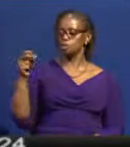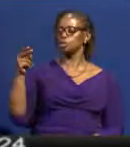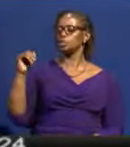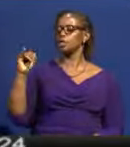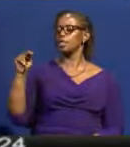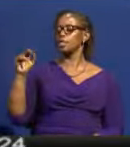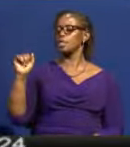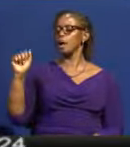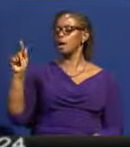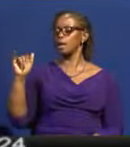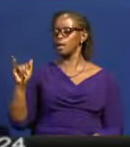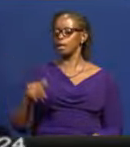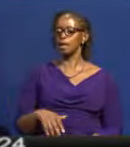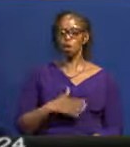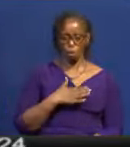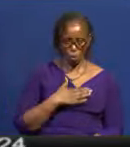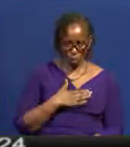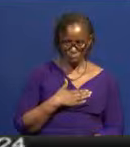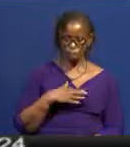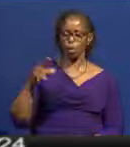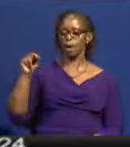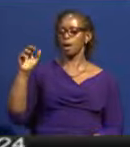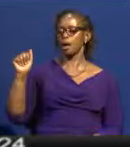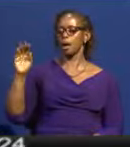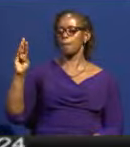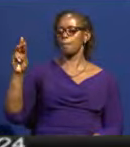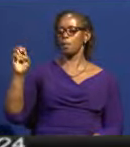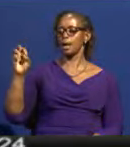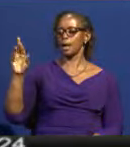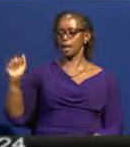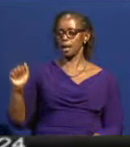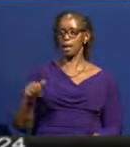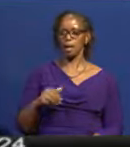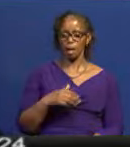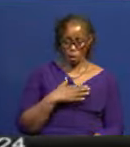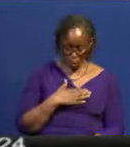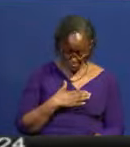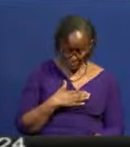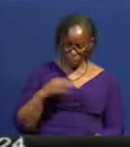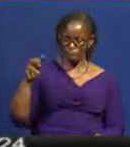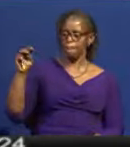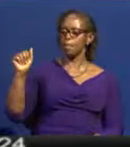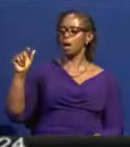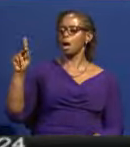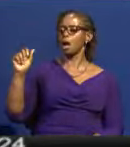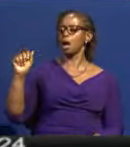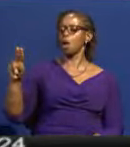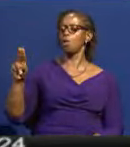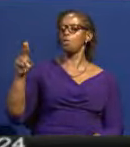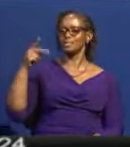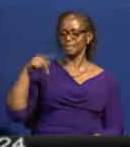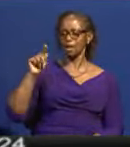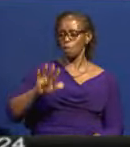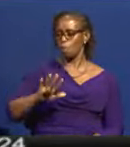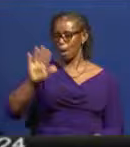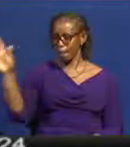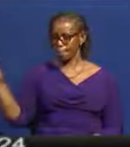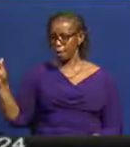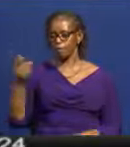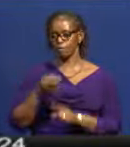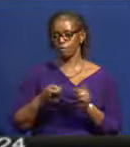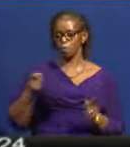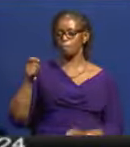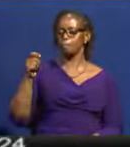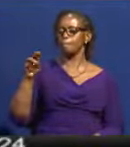My friend Nabi Nabwera. Patrick Makau Kingola. Of the Wiper Party, Mavoko